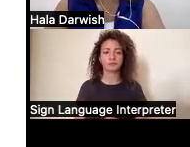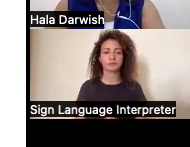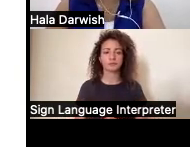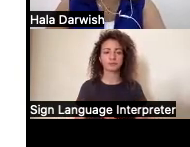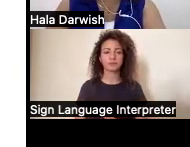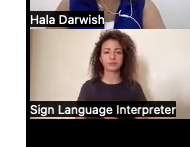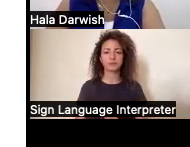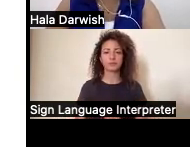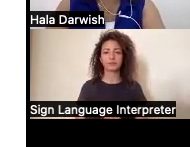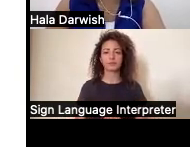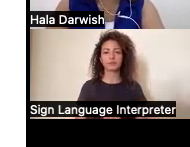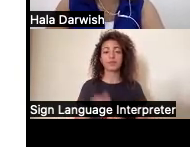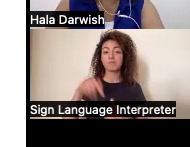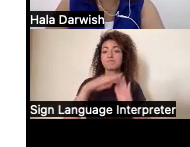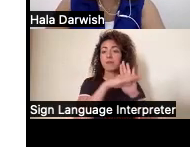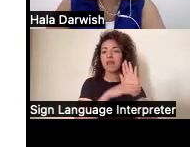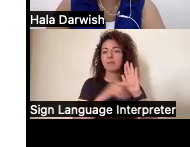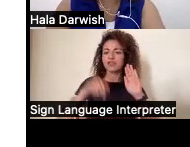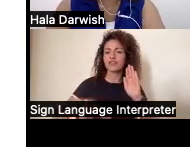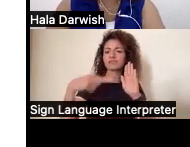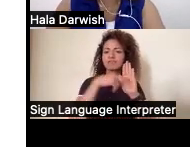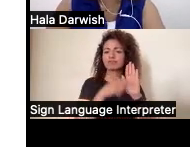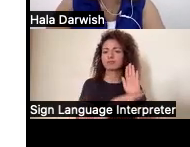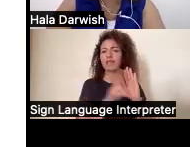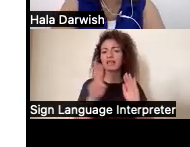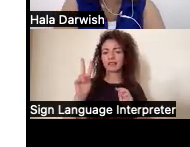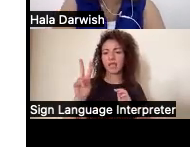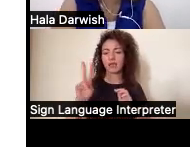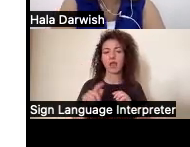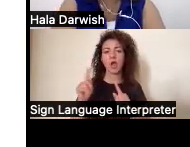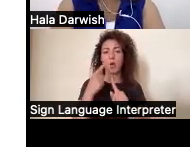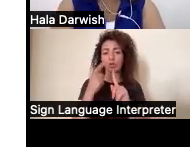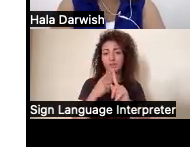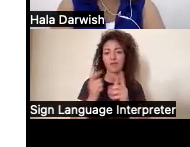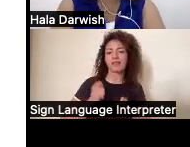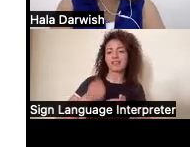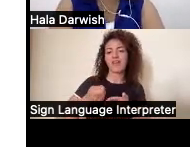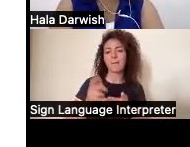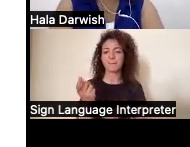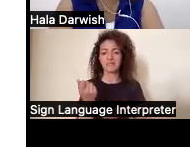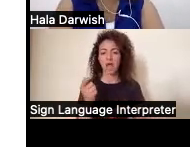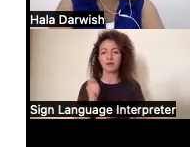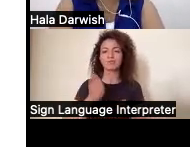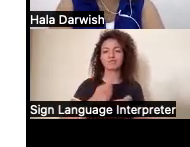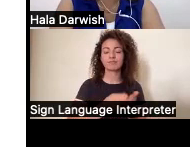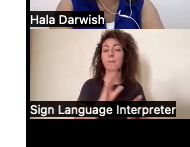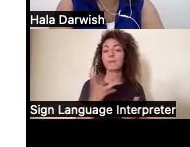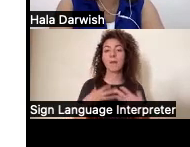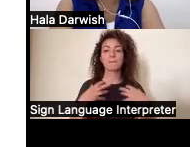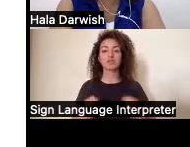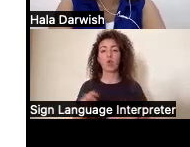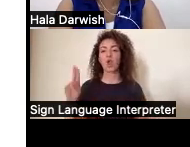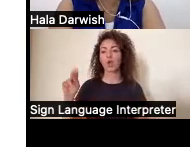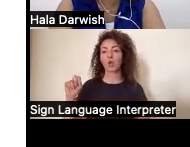We have 2 components for the program. We have the cash assistance, which is directly managed by UNICEF through contracting